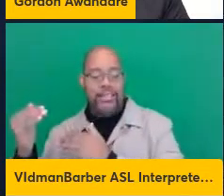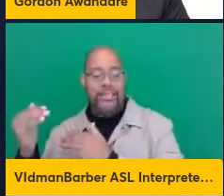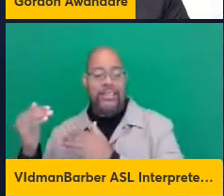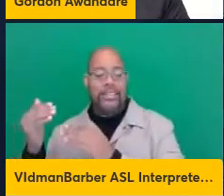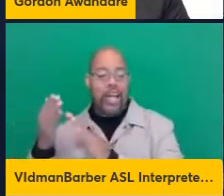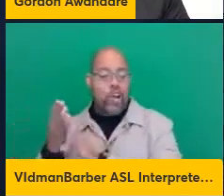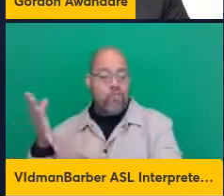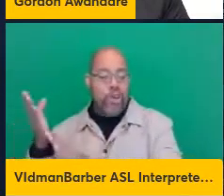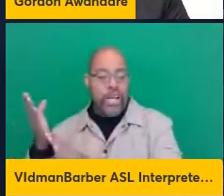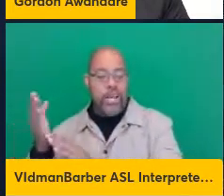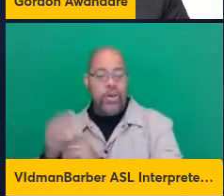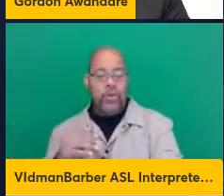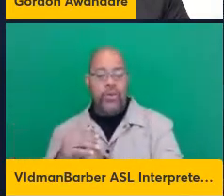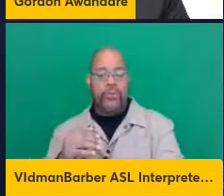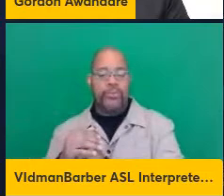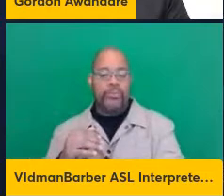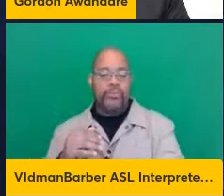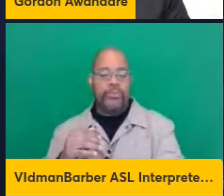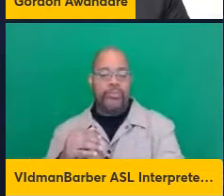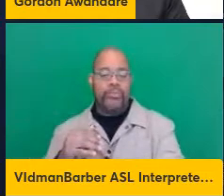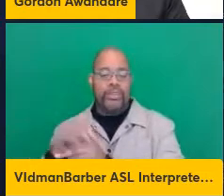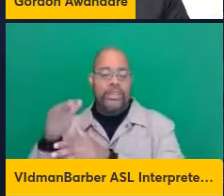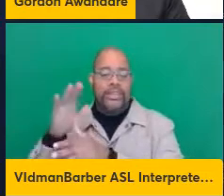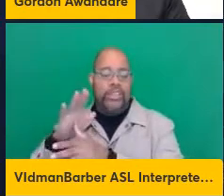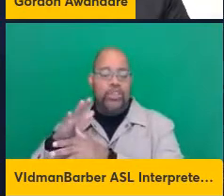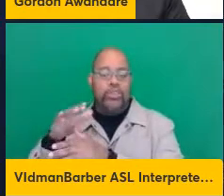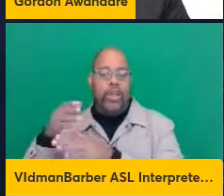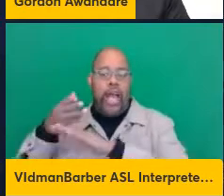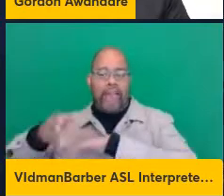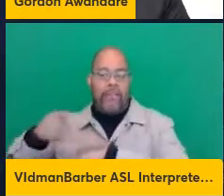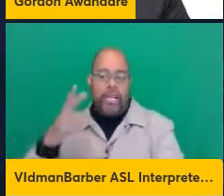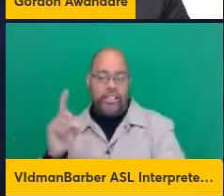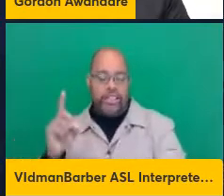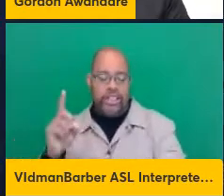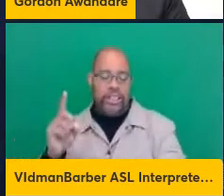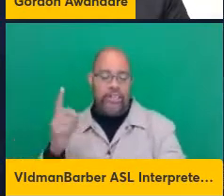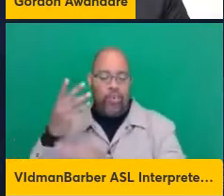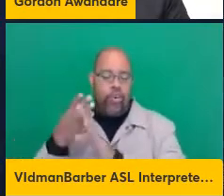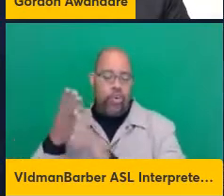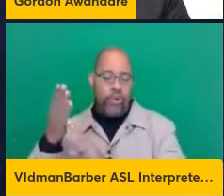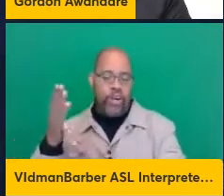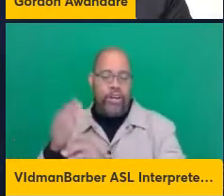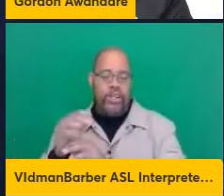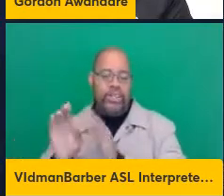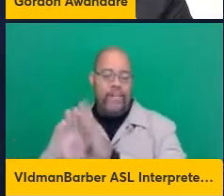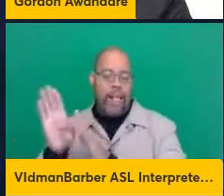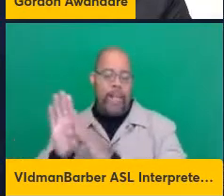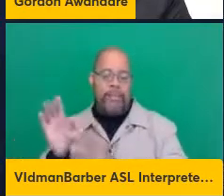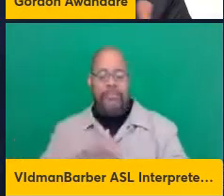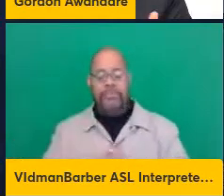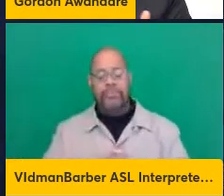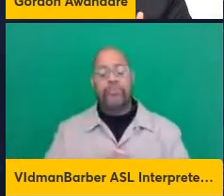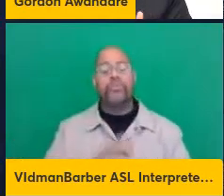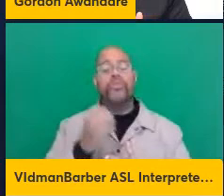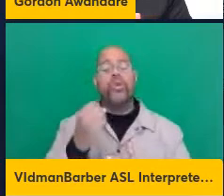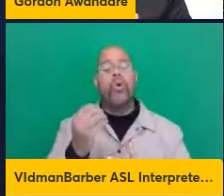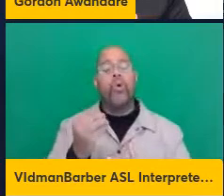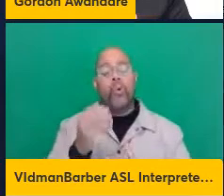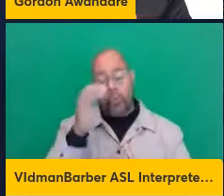career or senior postdoctoral fellowships for career development. So